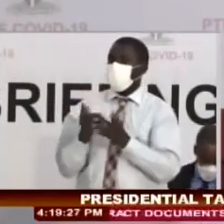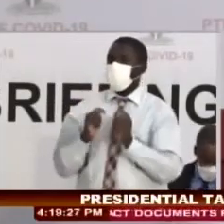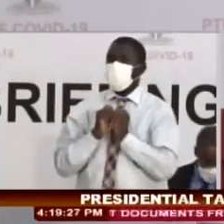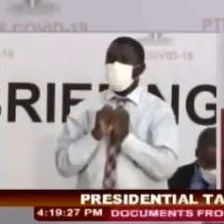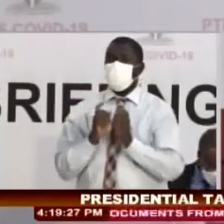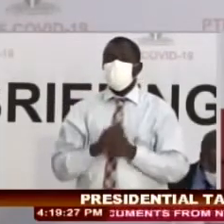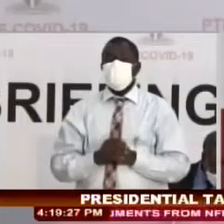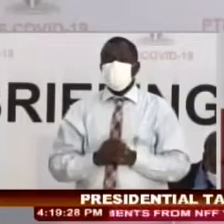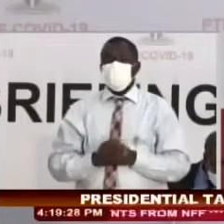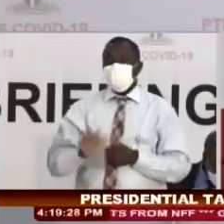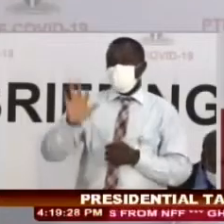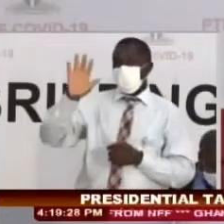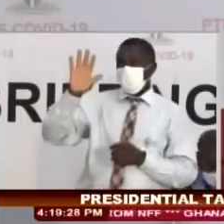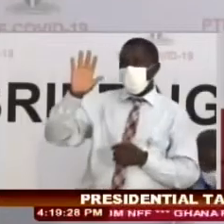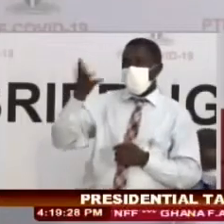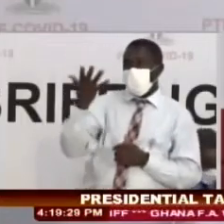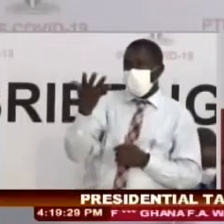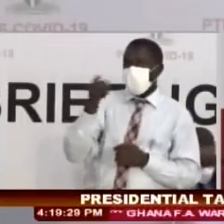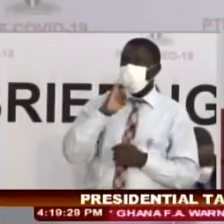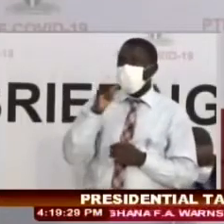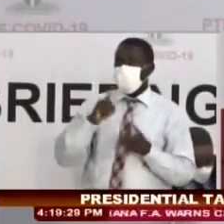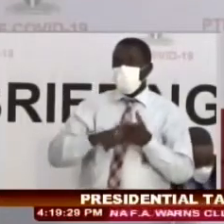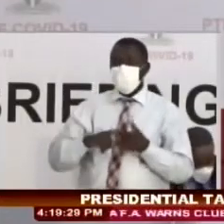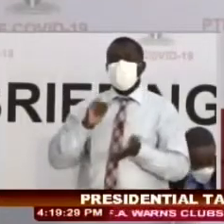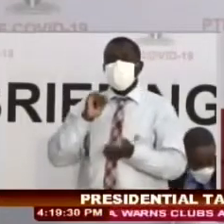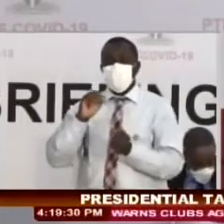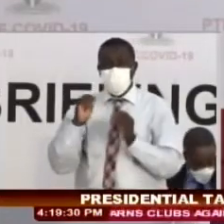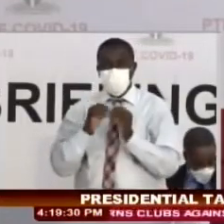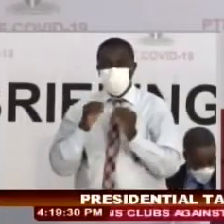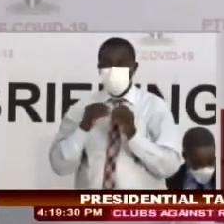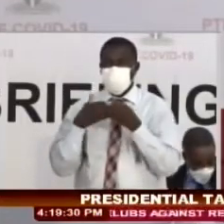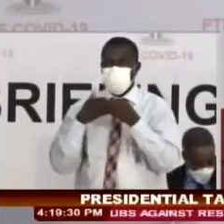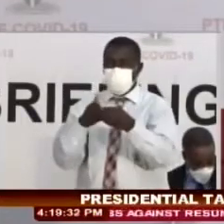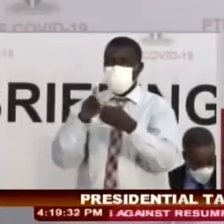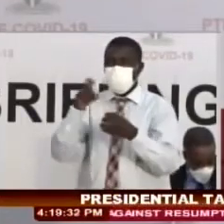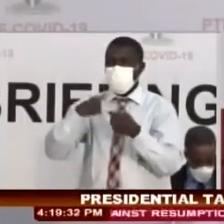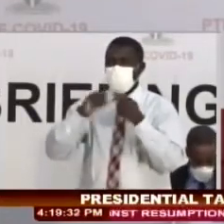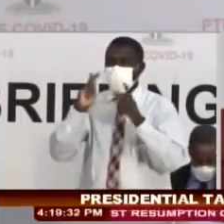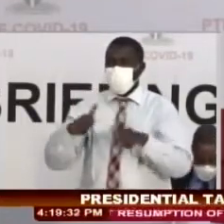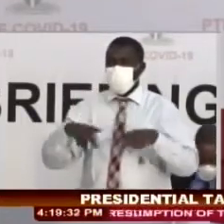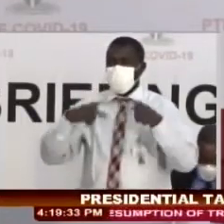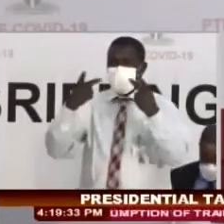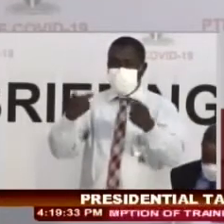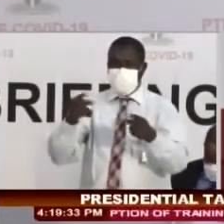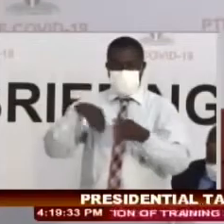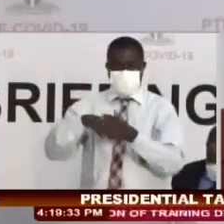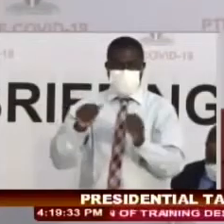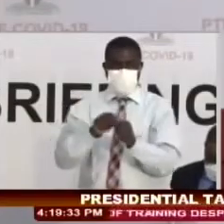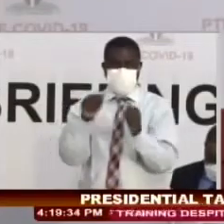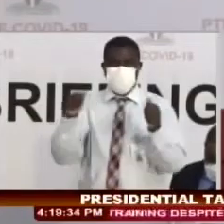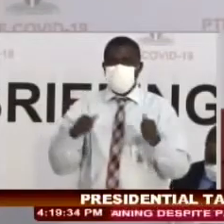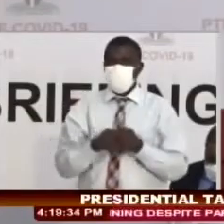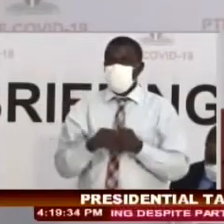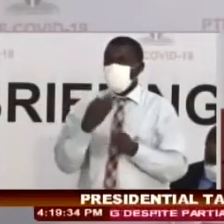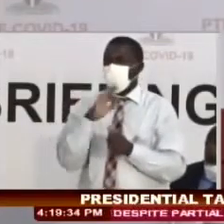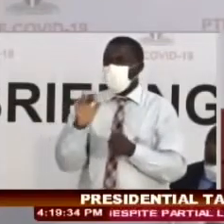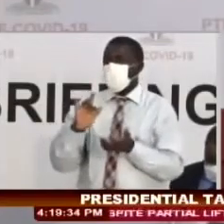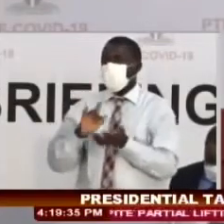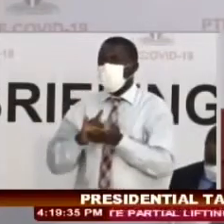5, more guidance should be provided in the area of non-pharmaceutical interventions.